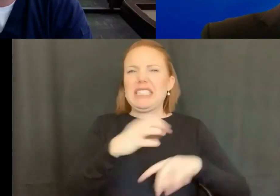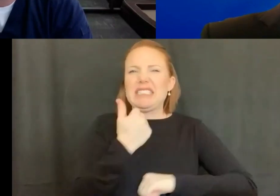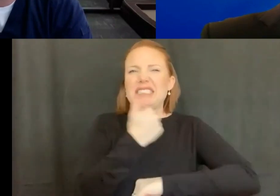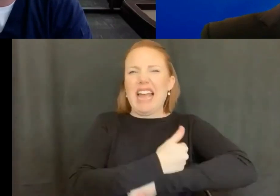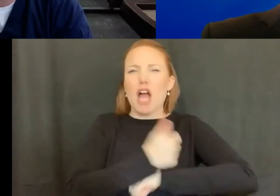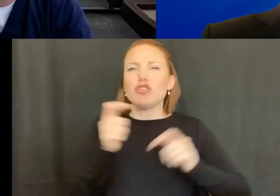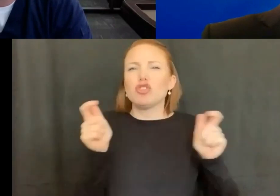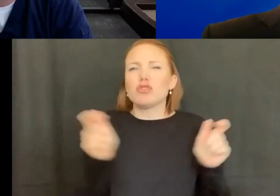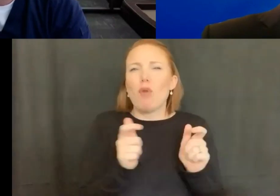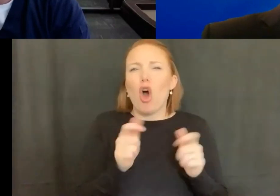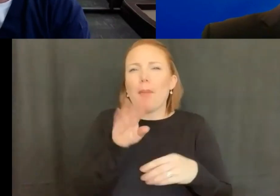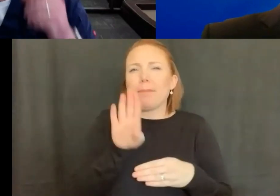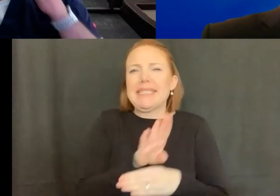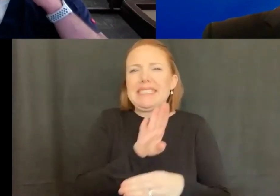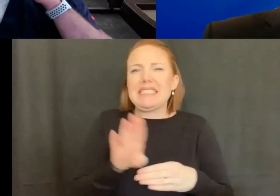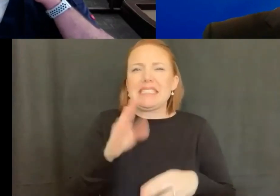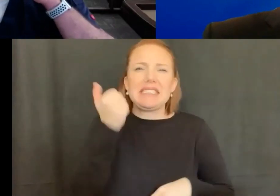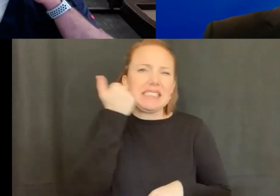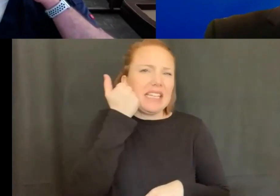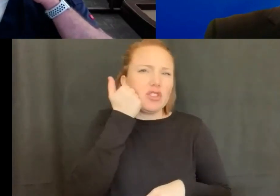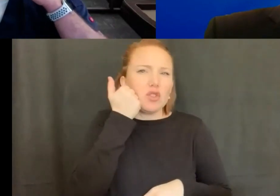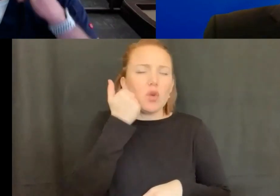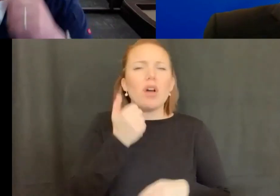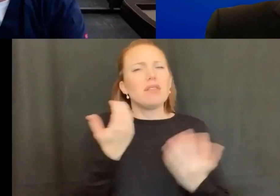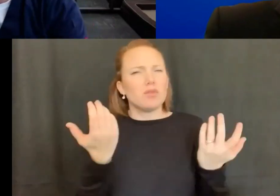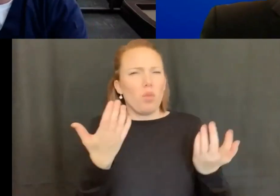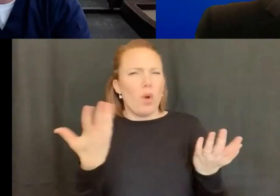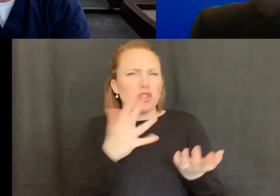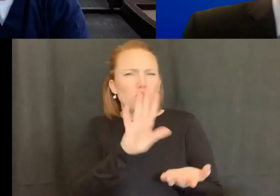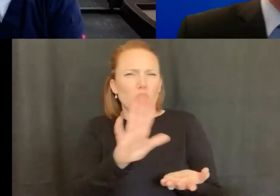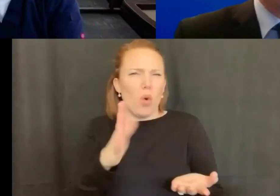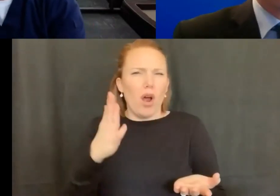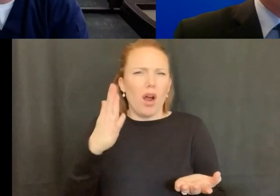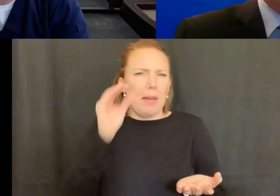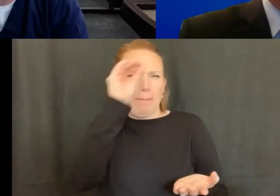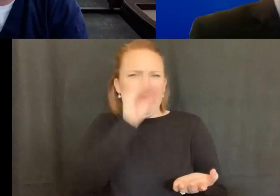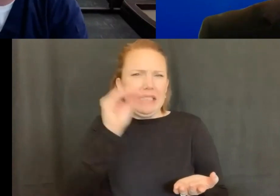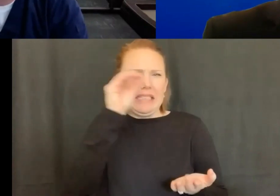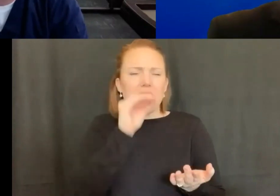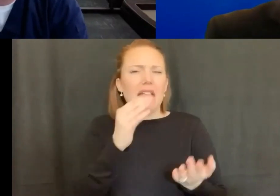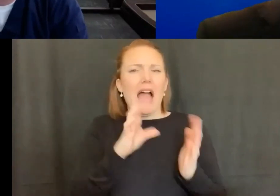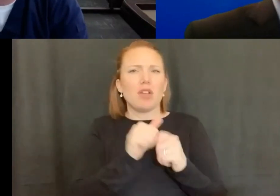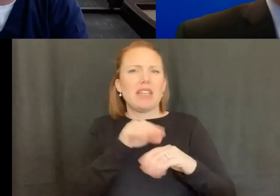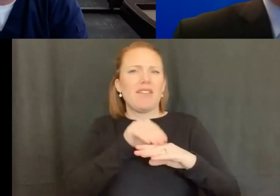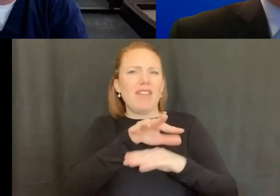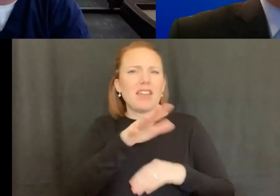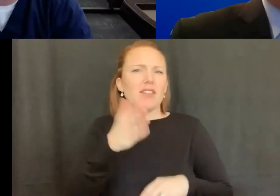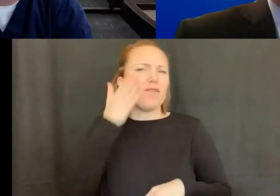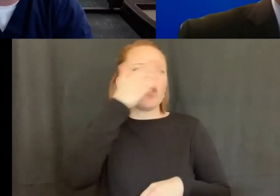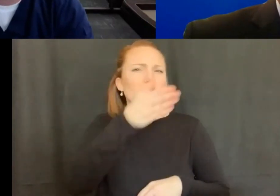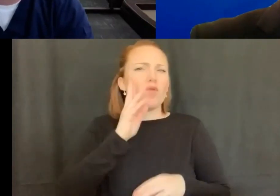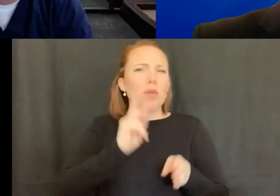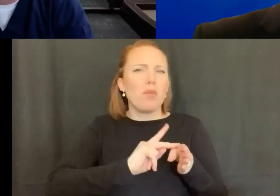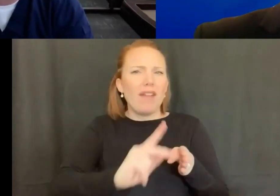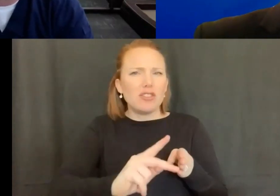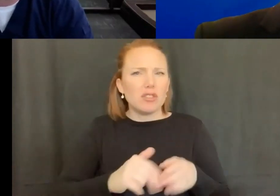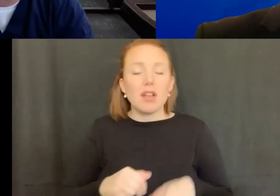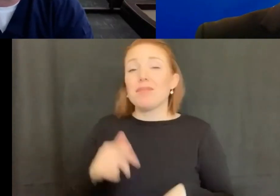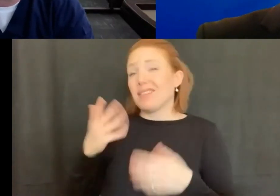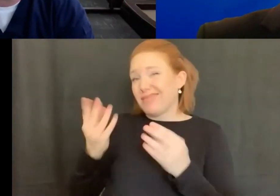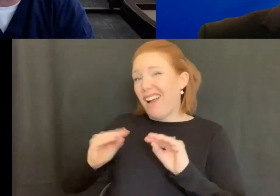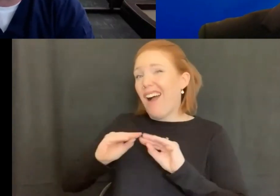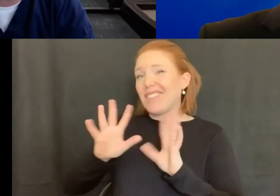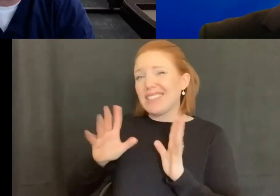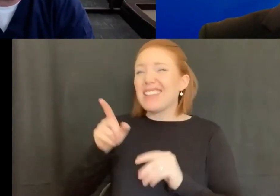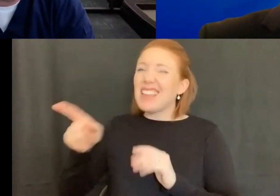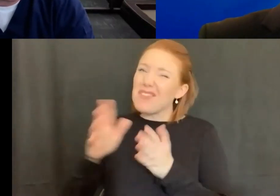What is your opinion on that, and how do you see that affecting the future of the profession? Well, they've obviously become a larger presence in